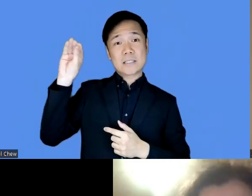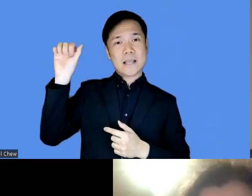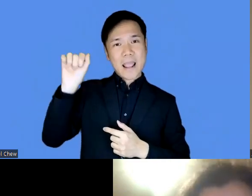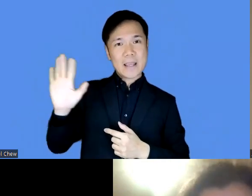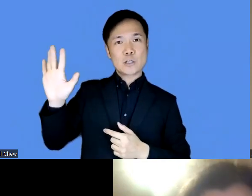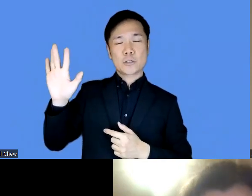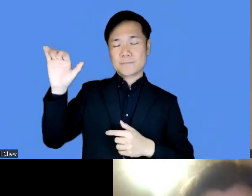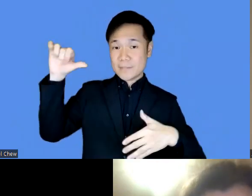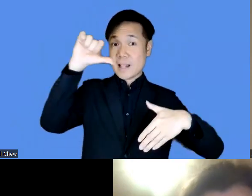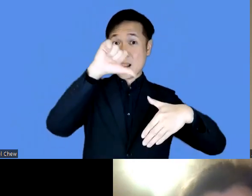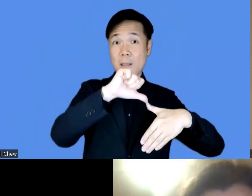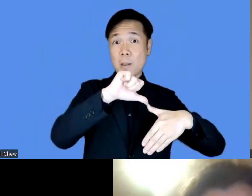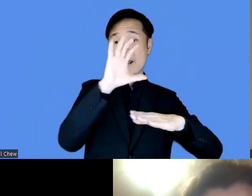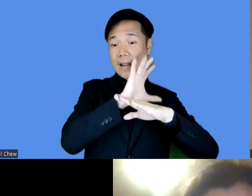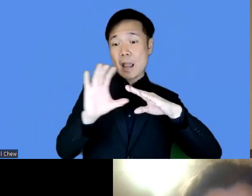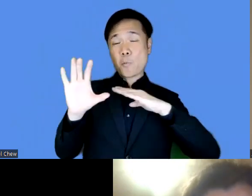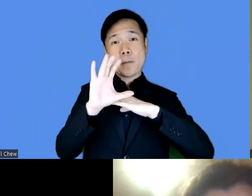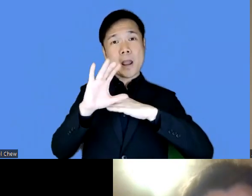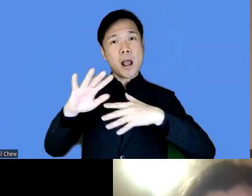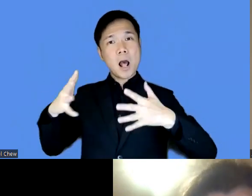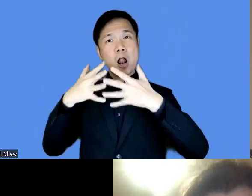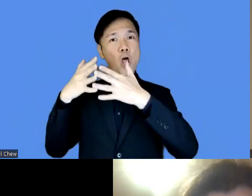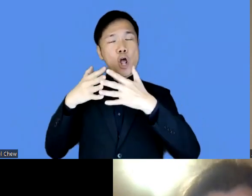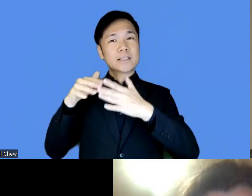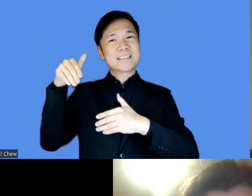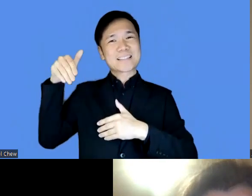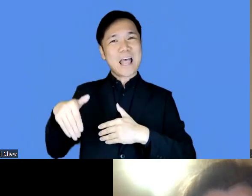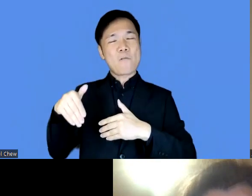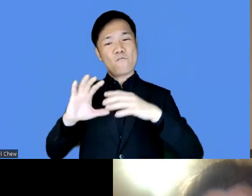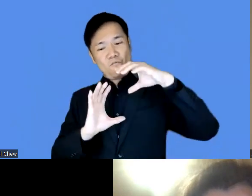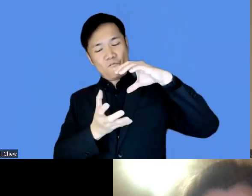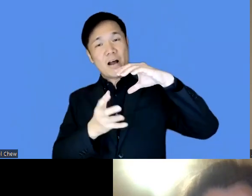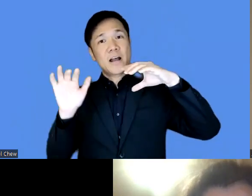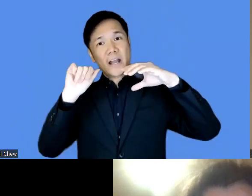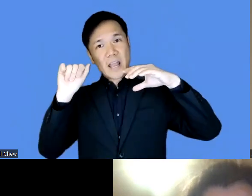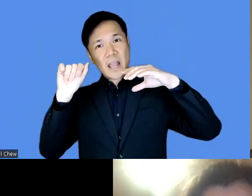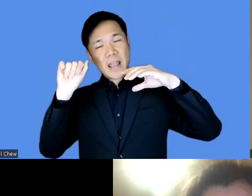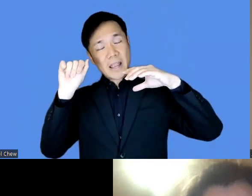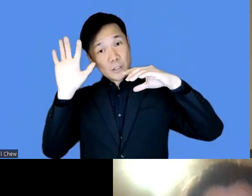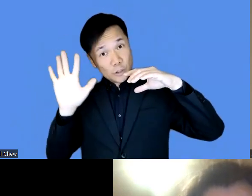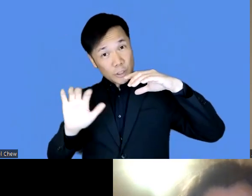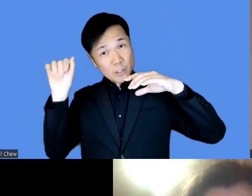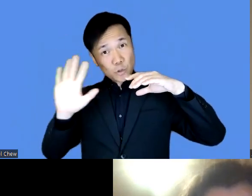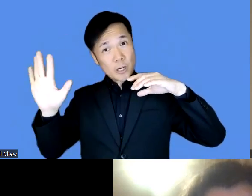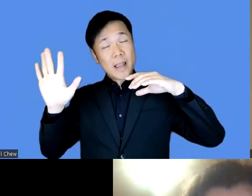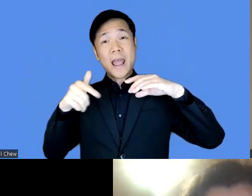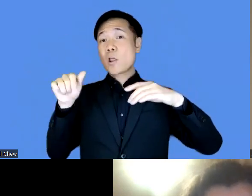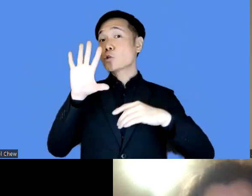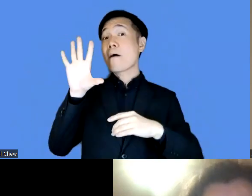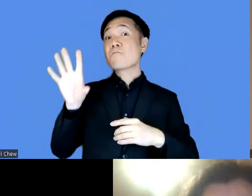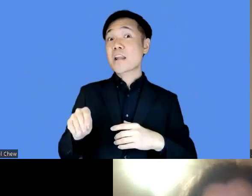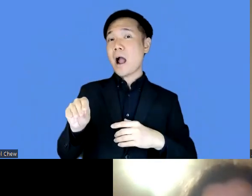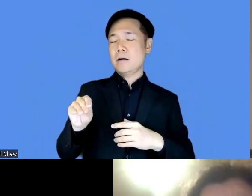Latin America and the Caribbean, North America, South Asia, and Sub-Saharan Africa. We have a steering committee with